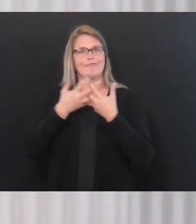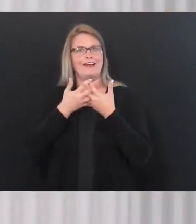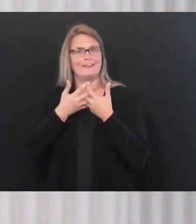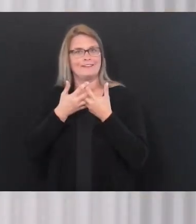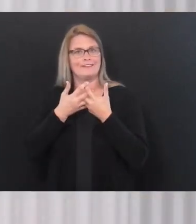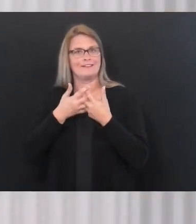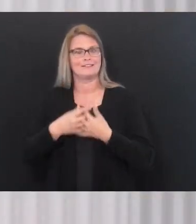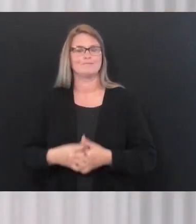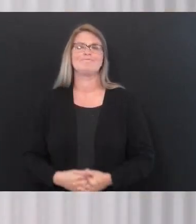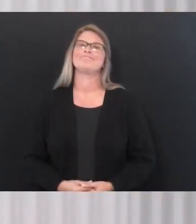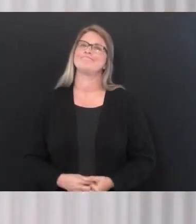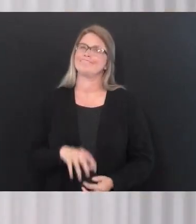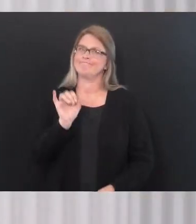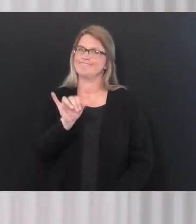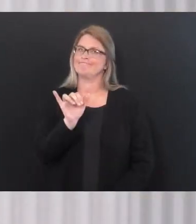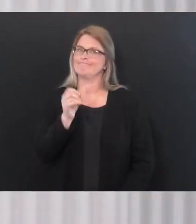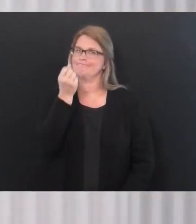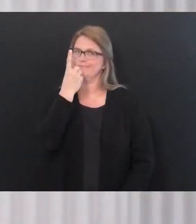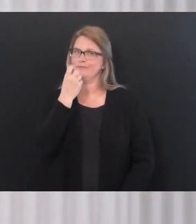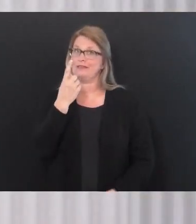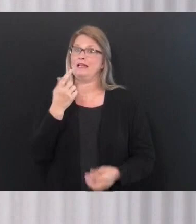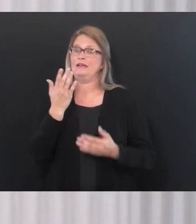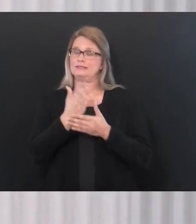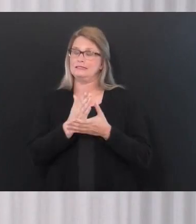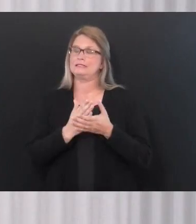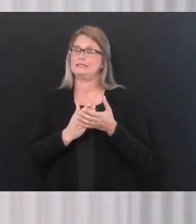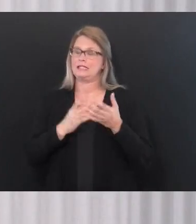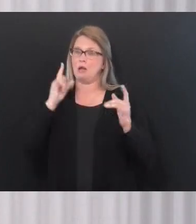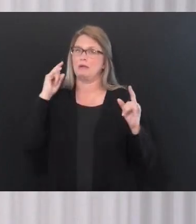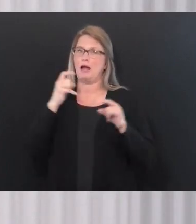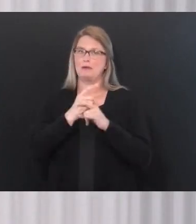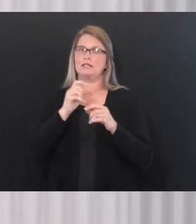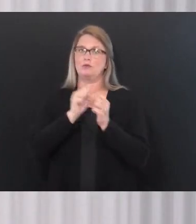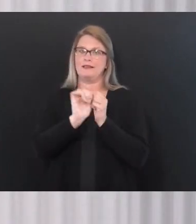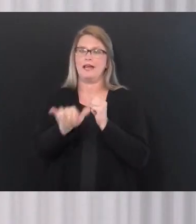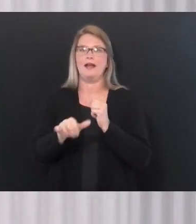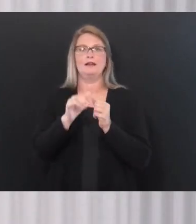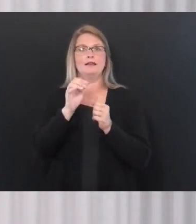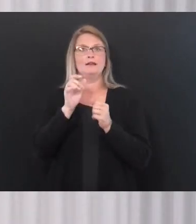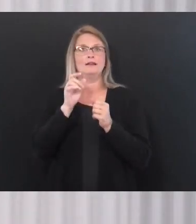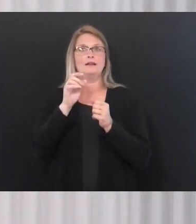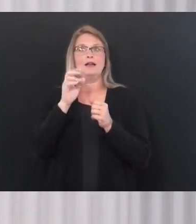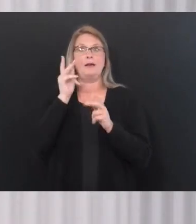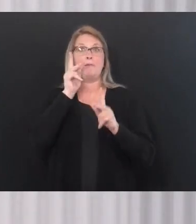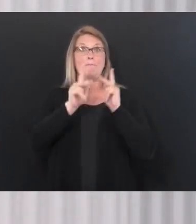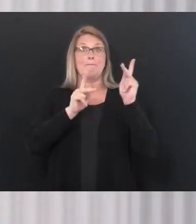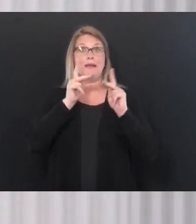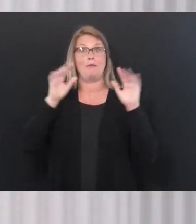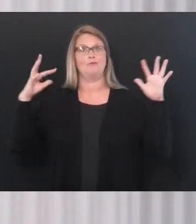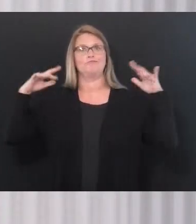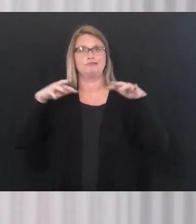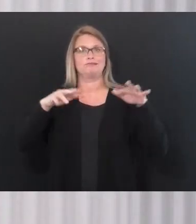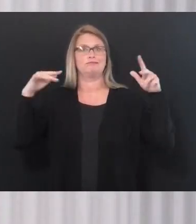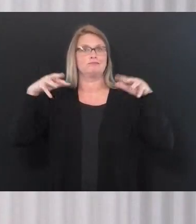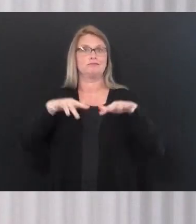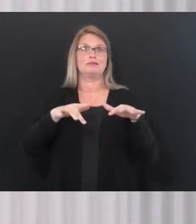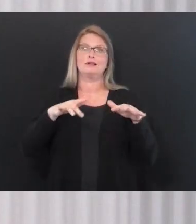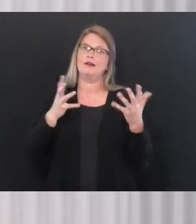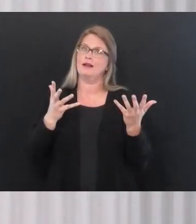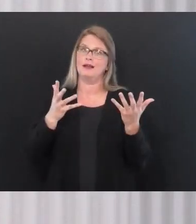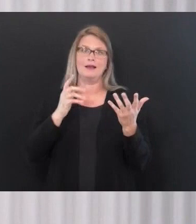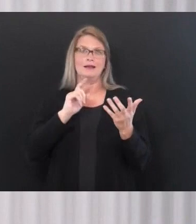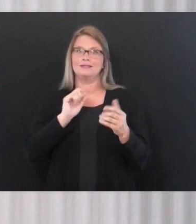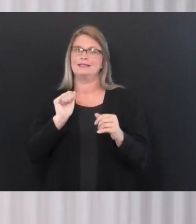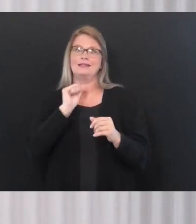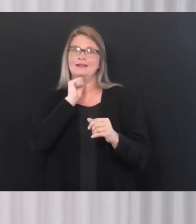several complications with that. One would obviously be the mall area that has common interests, could cause some public gathering in excess of